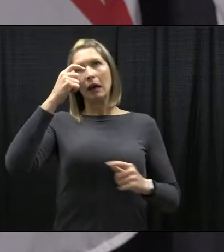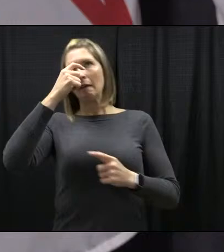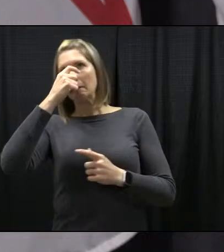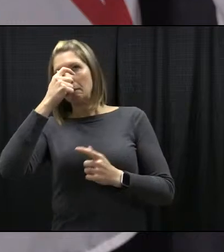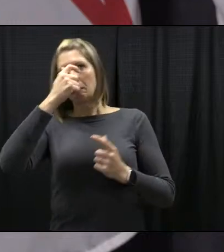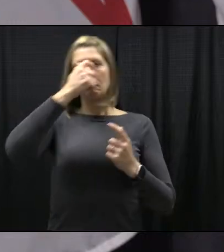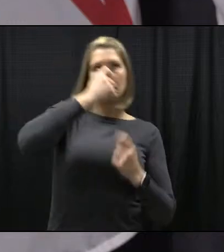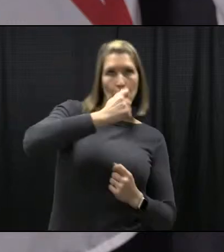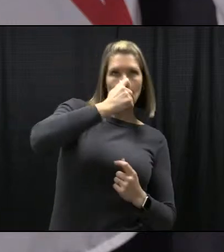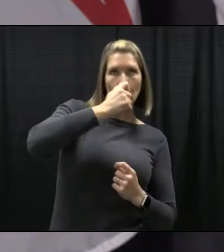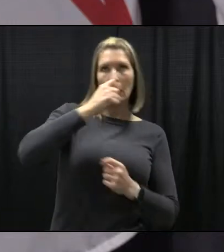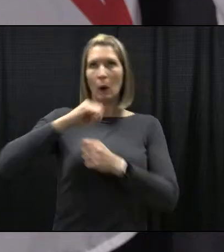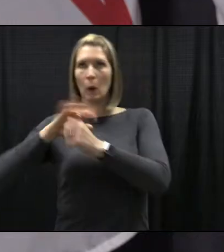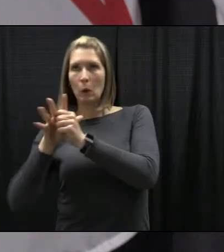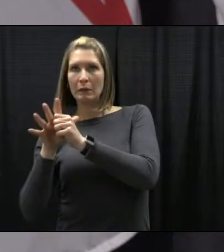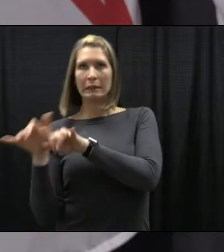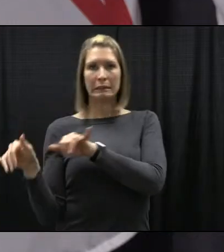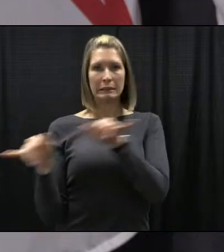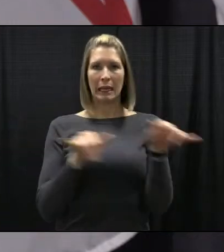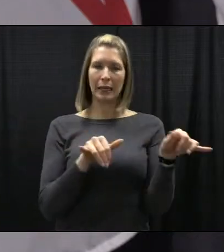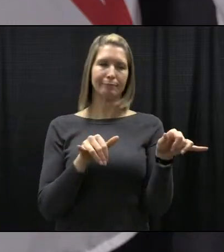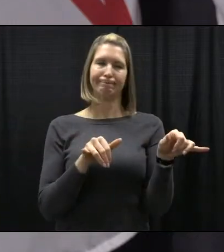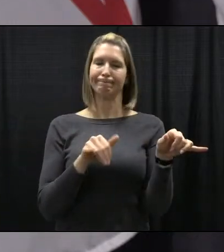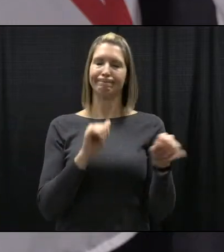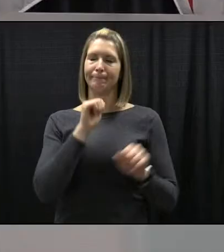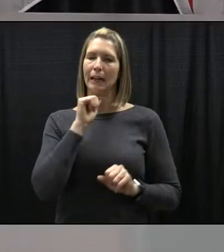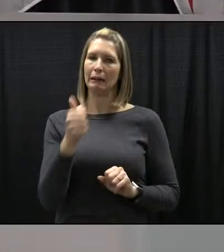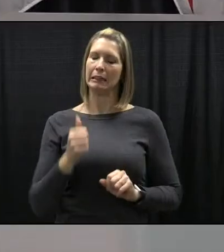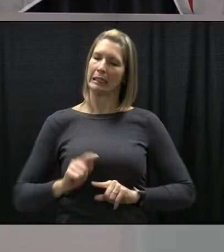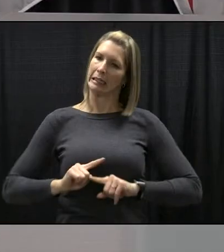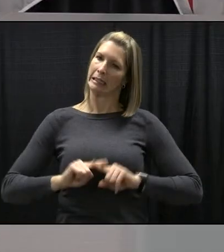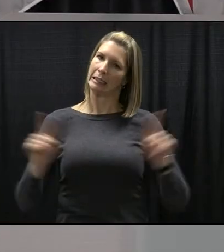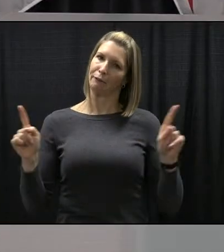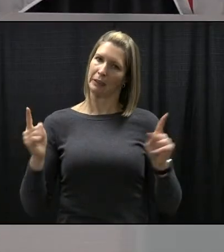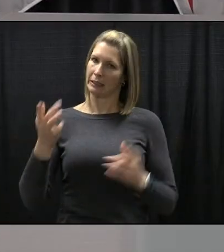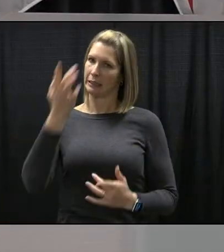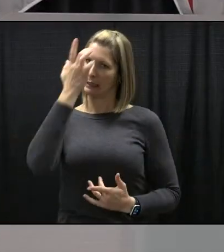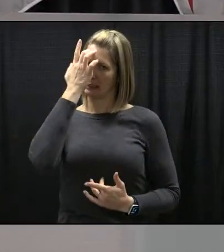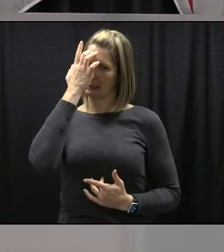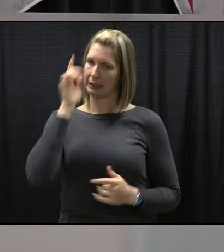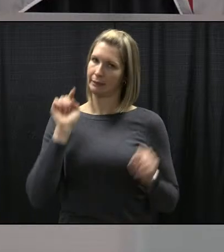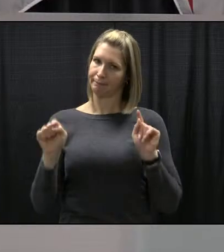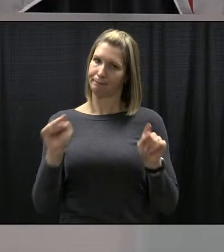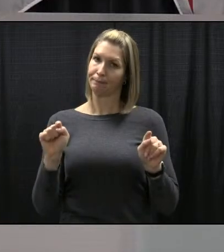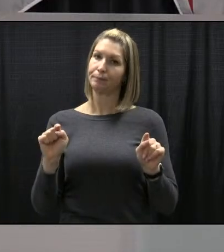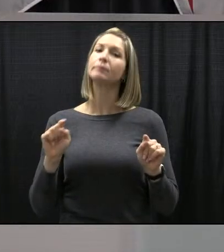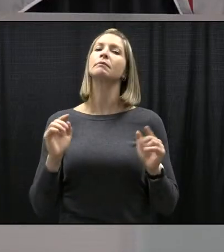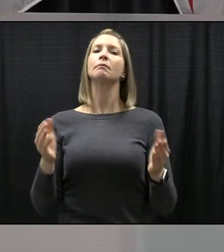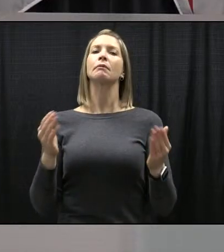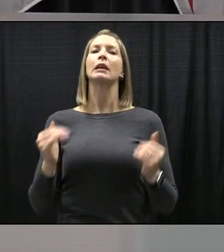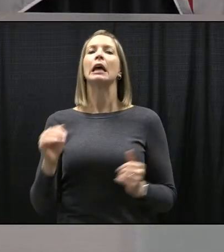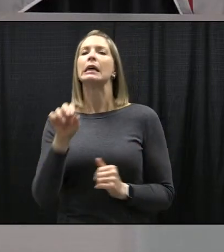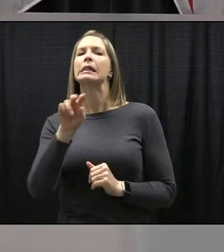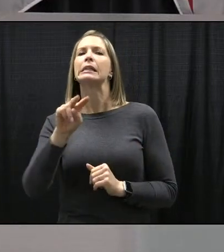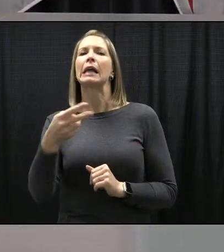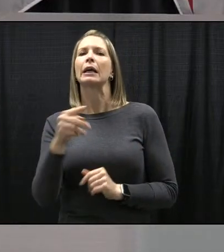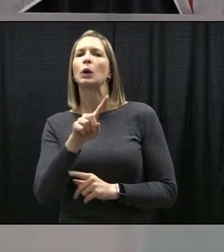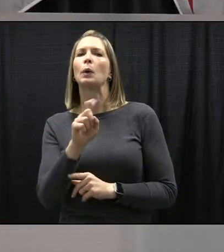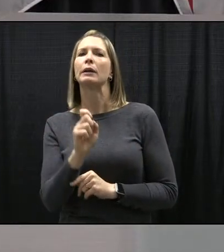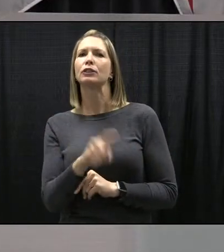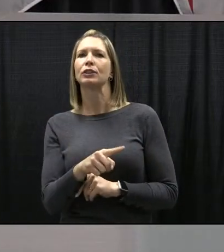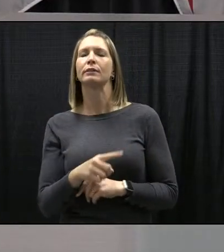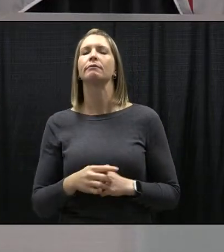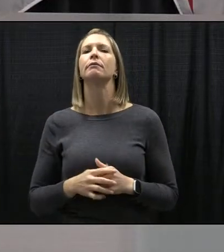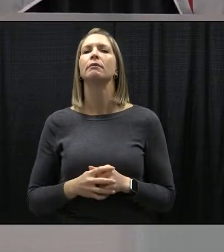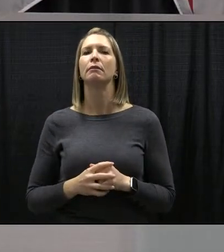the flu, because they are two completely different viruses. Thanks. I'm just going to change direction actually off the second question that I'd had for you based on what